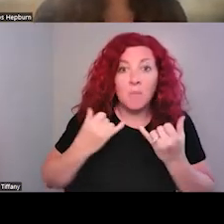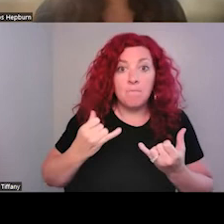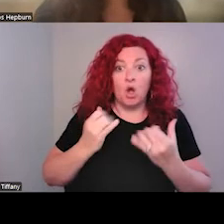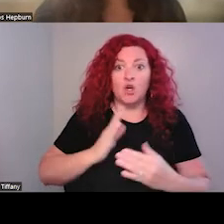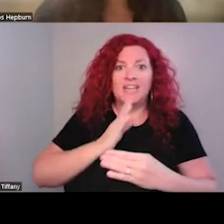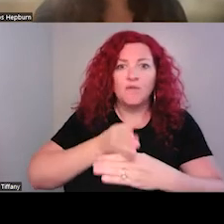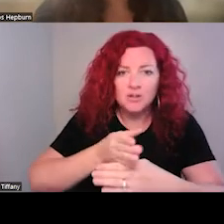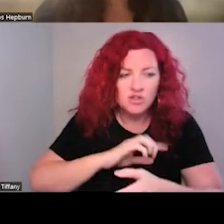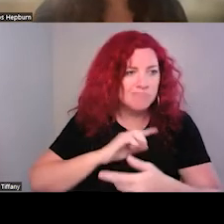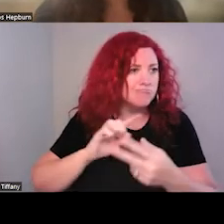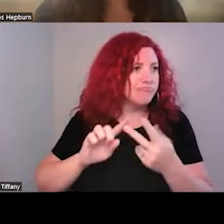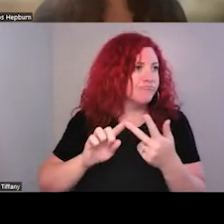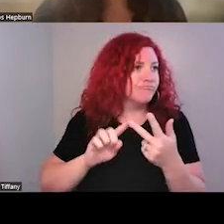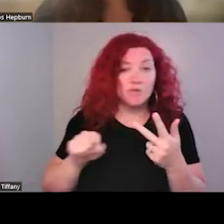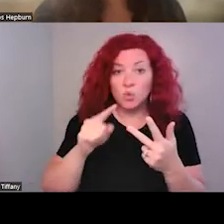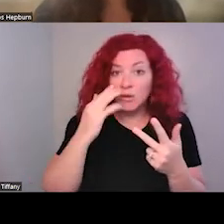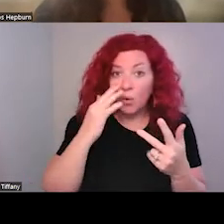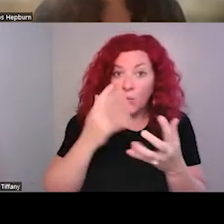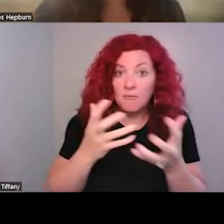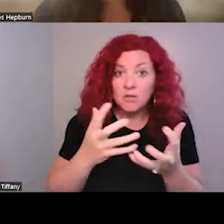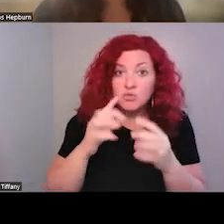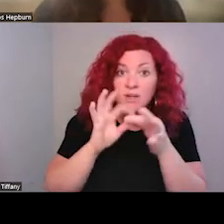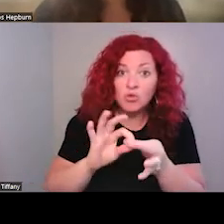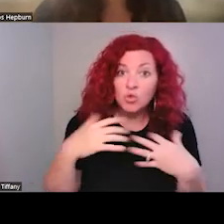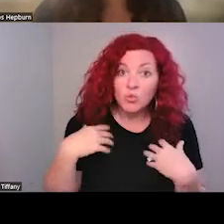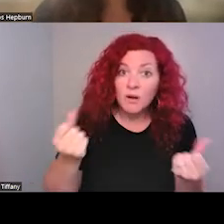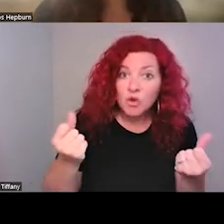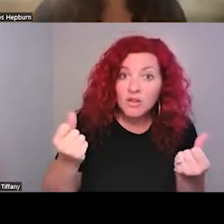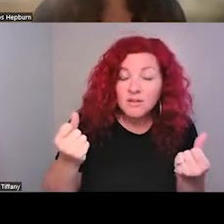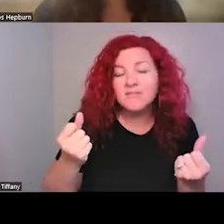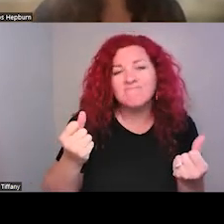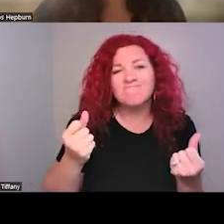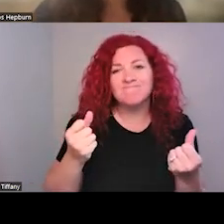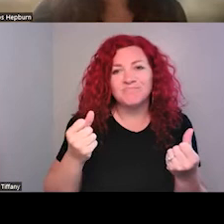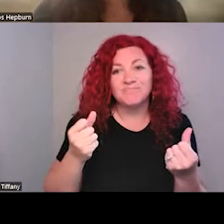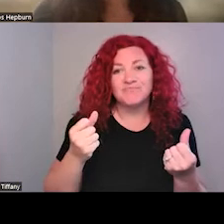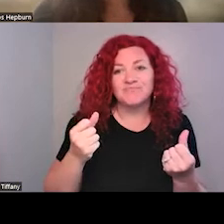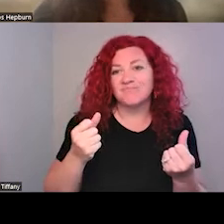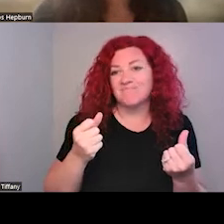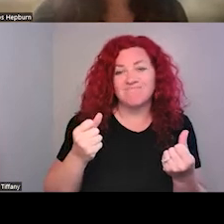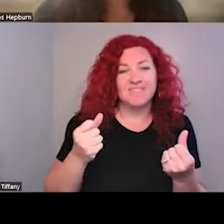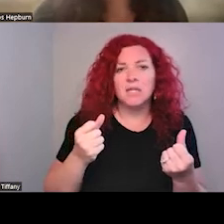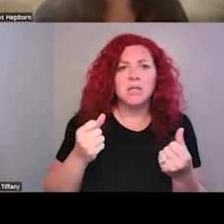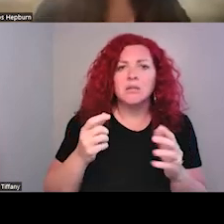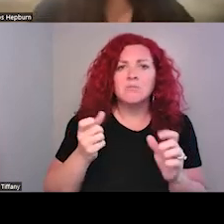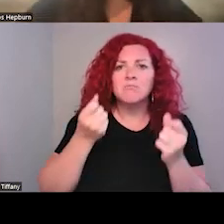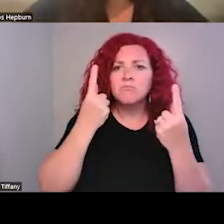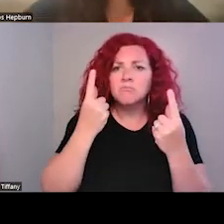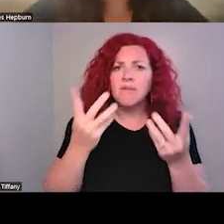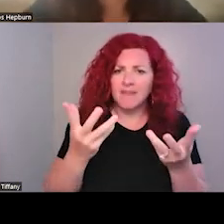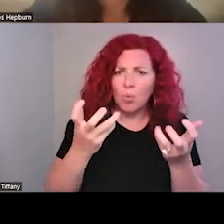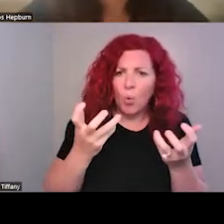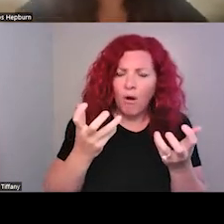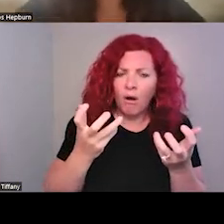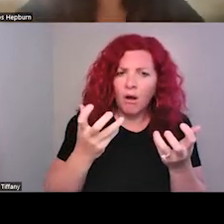How much do they know about recovery? I think, we find them very, very wanting, not because they aren't well-intentioned,